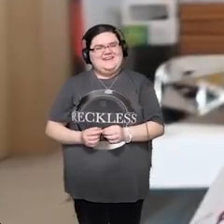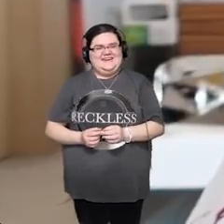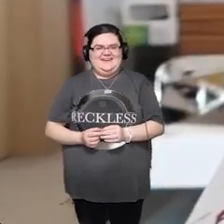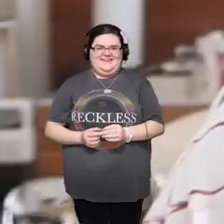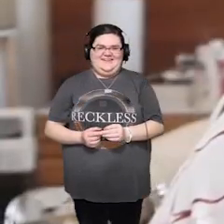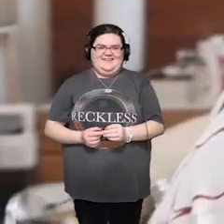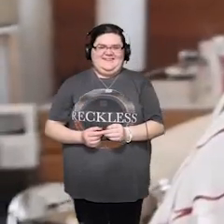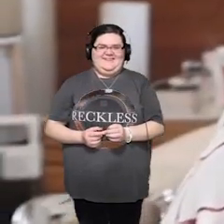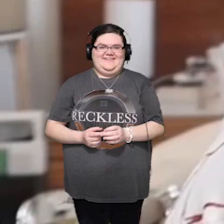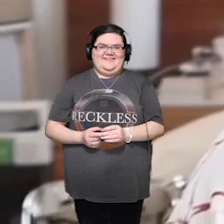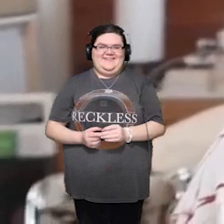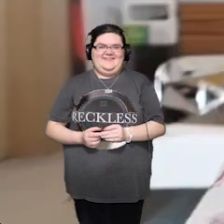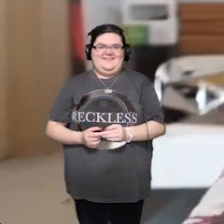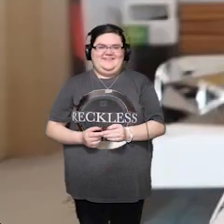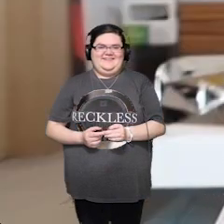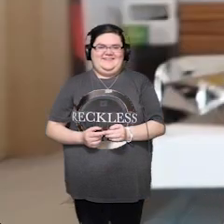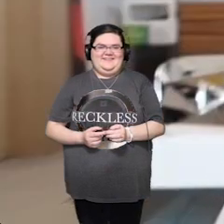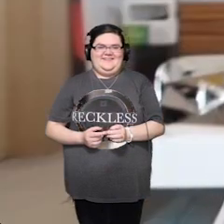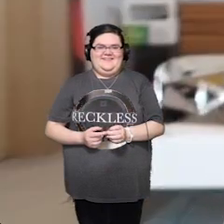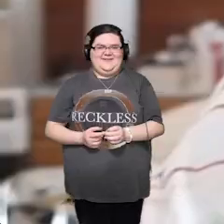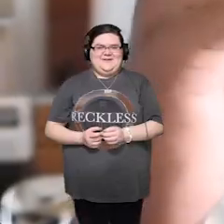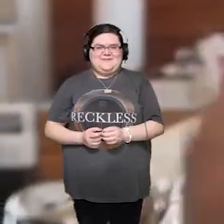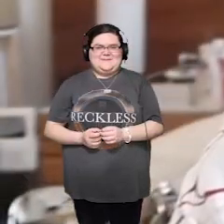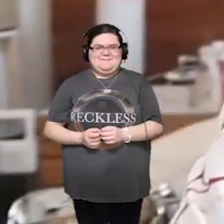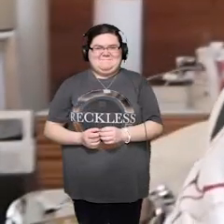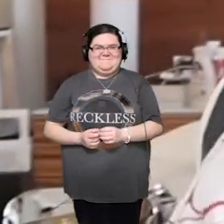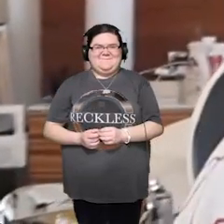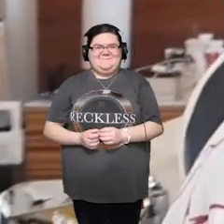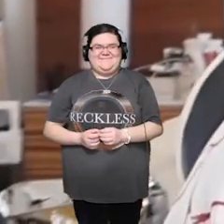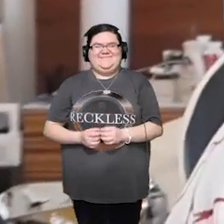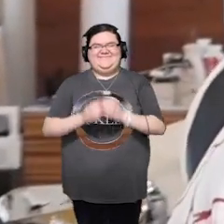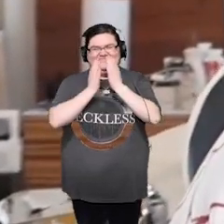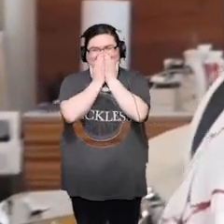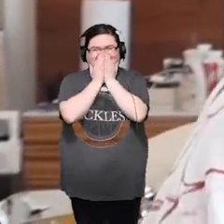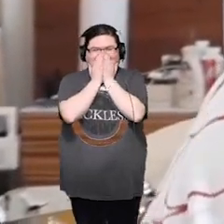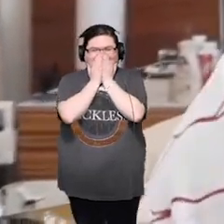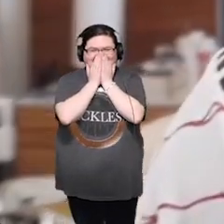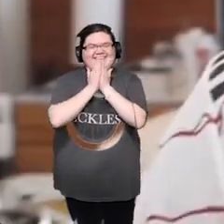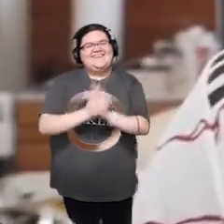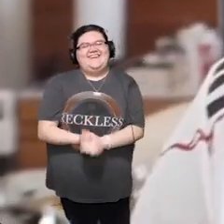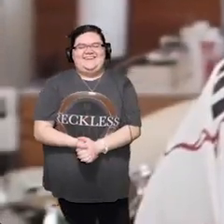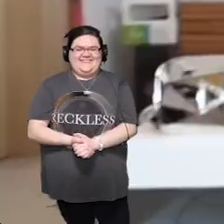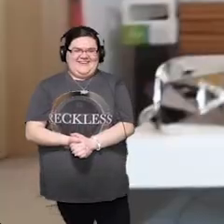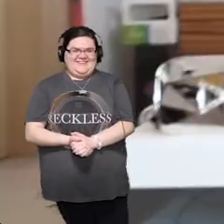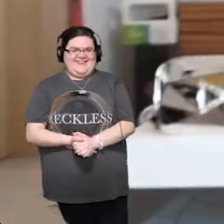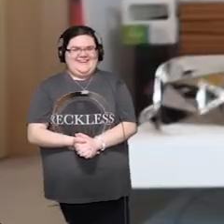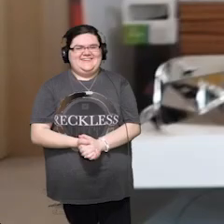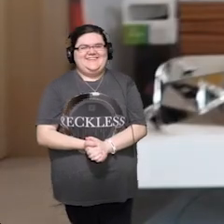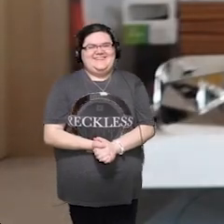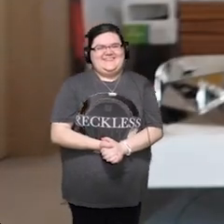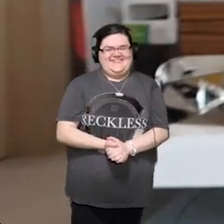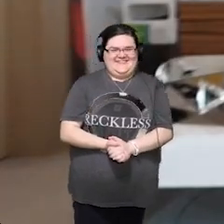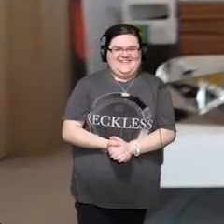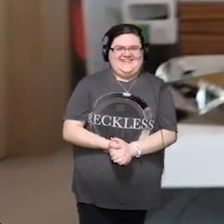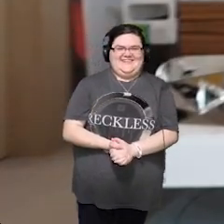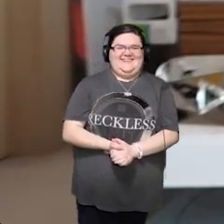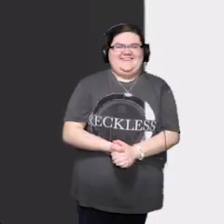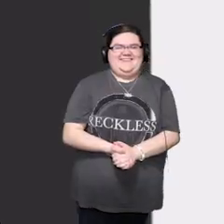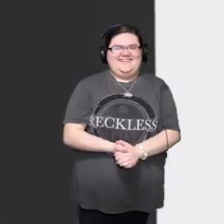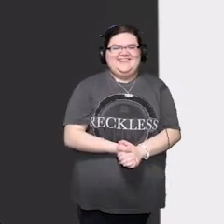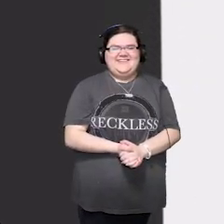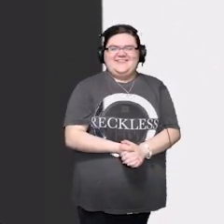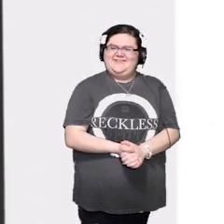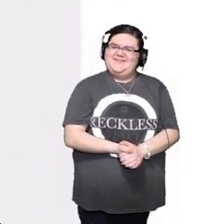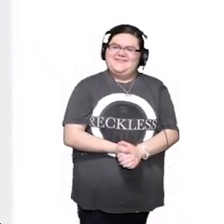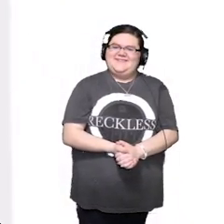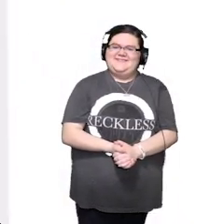if I die, even if it's like the saddest thing ever, I still want you to make memes about me. Aw, so, JJ. Yeah, I think that'd be sick.